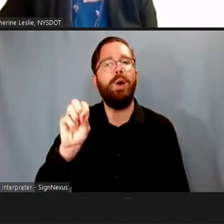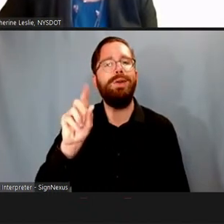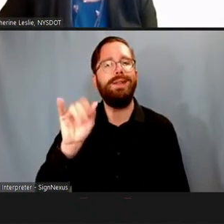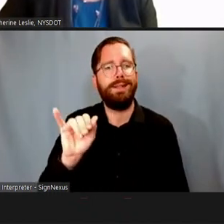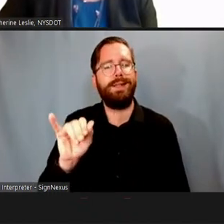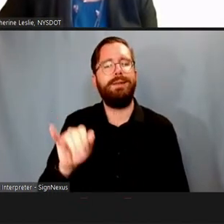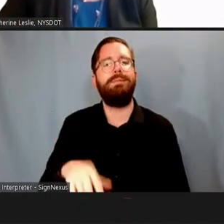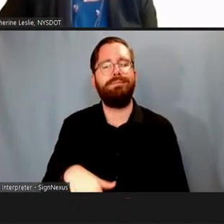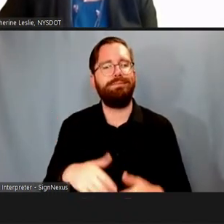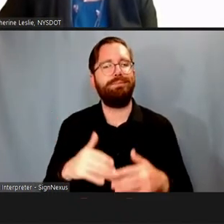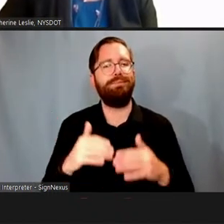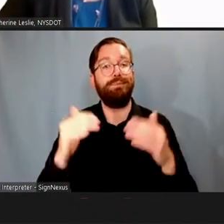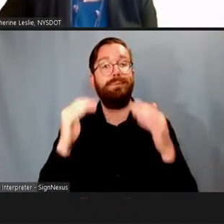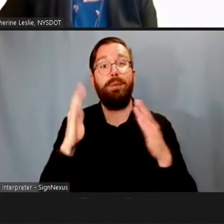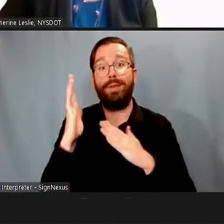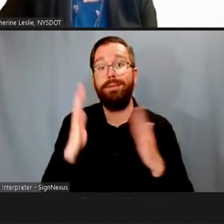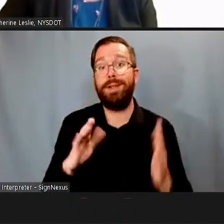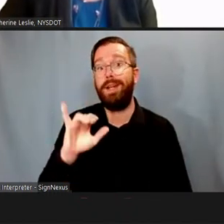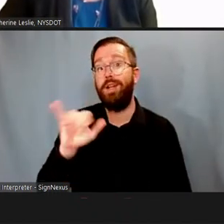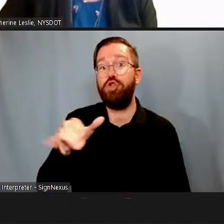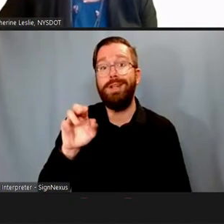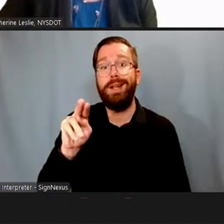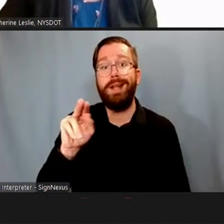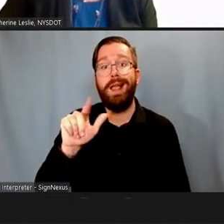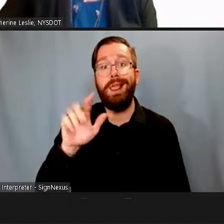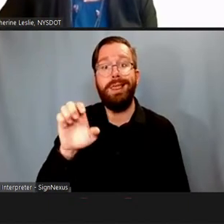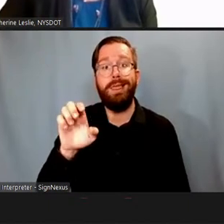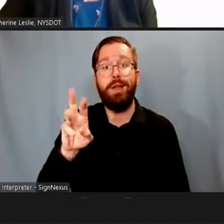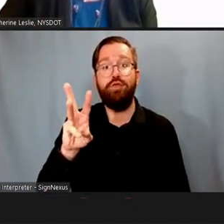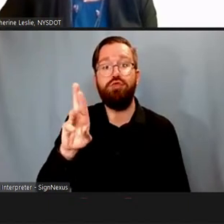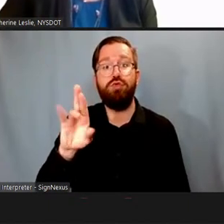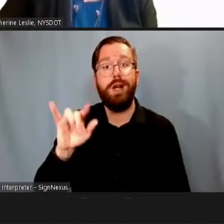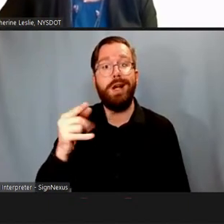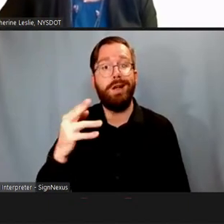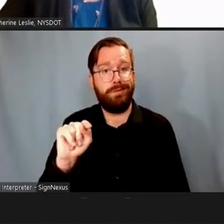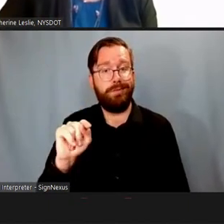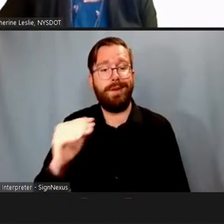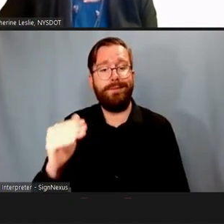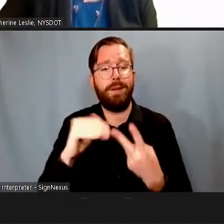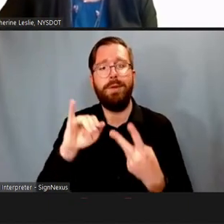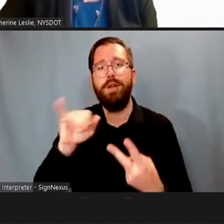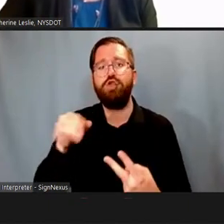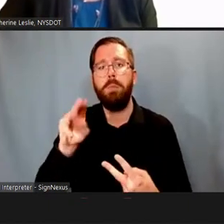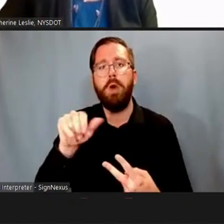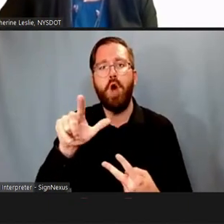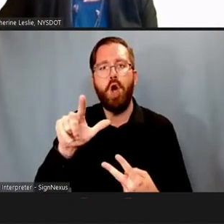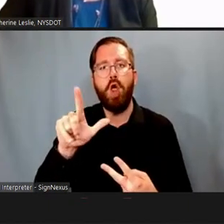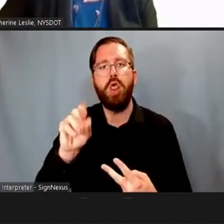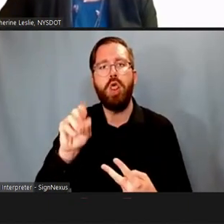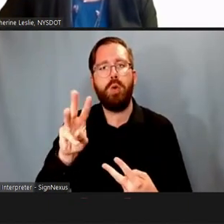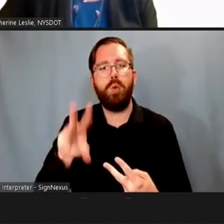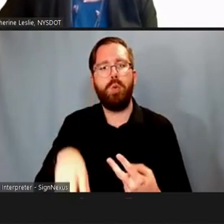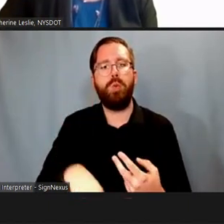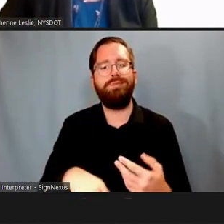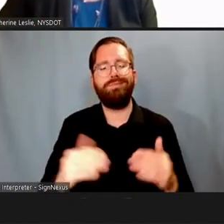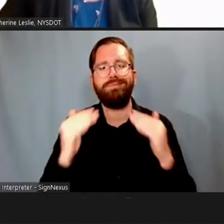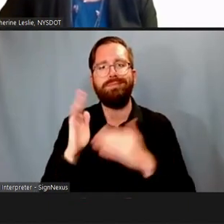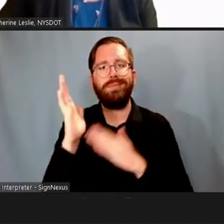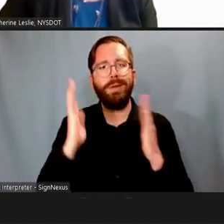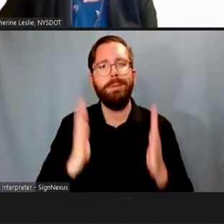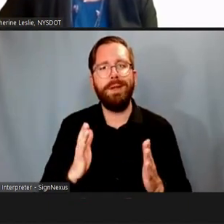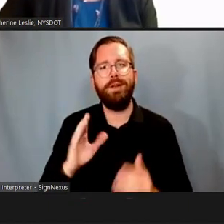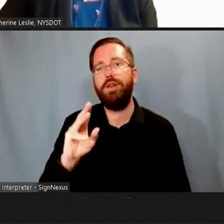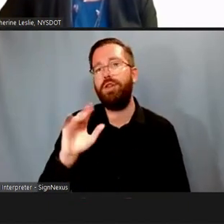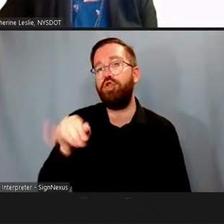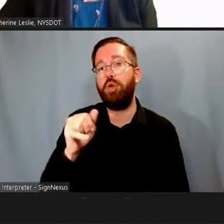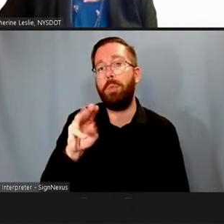our next speaker is janelle wright followed by jamal mo our next speaker is